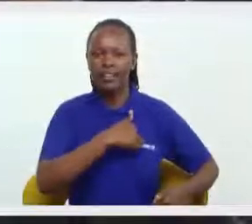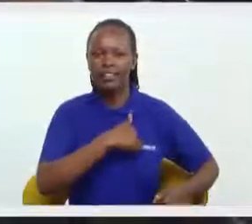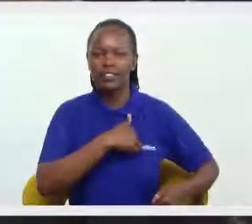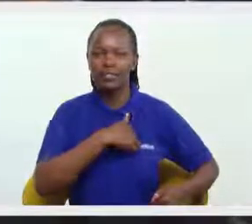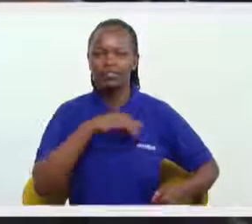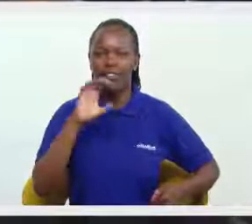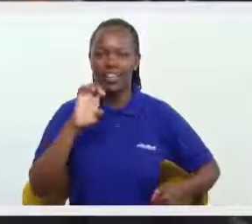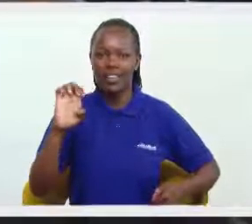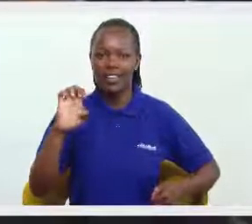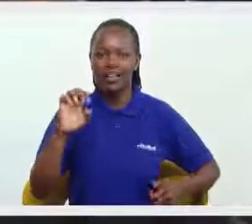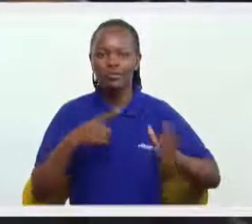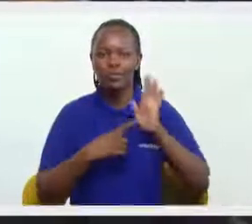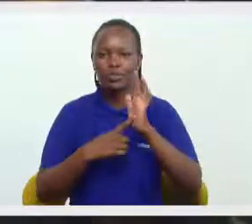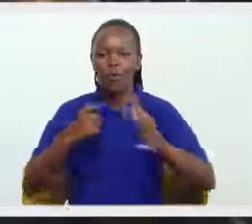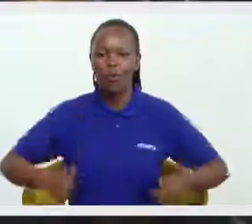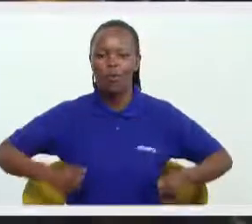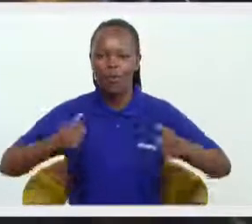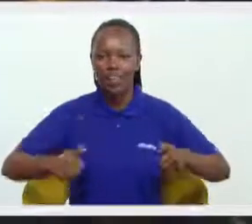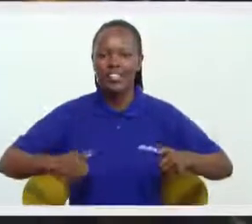as the wheel.